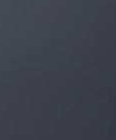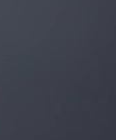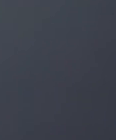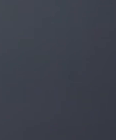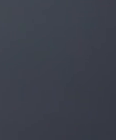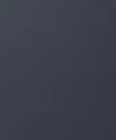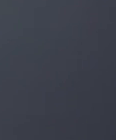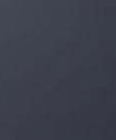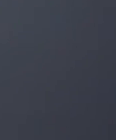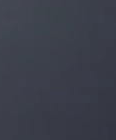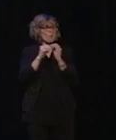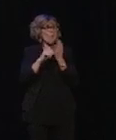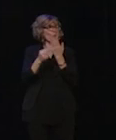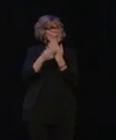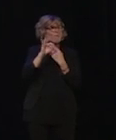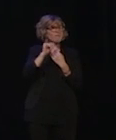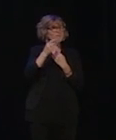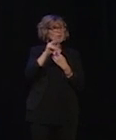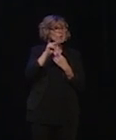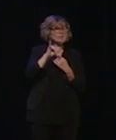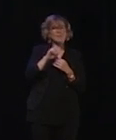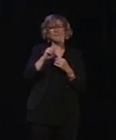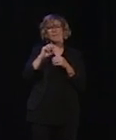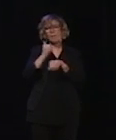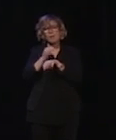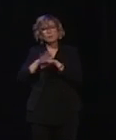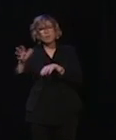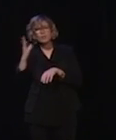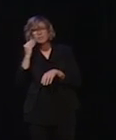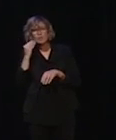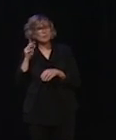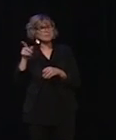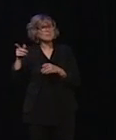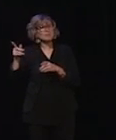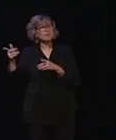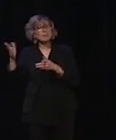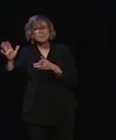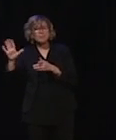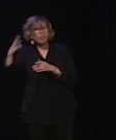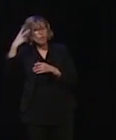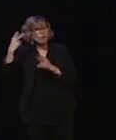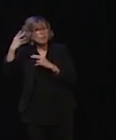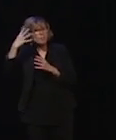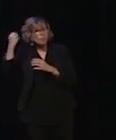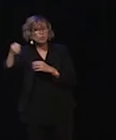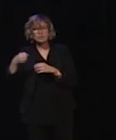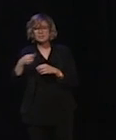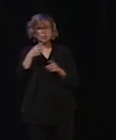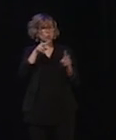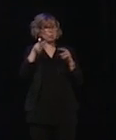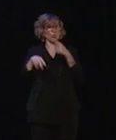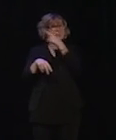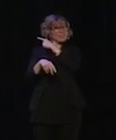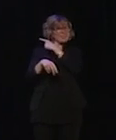It's always a little bit more figurative. It's based on experiences that they've had, memories that they've had. You know, you look at this and you see